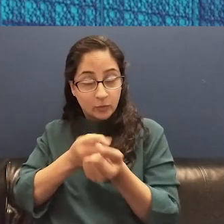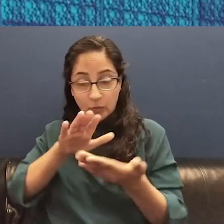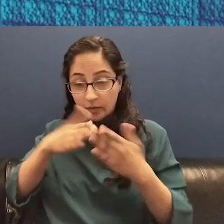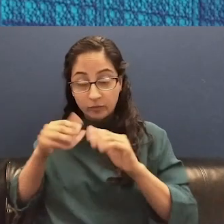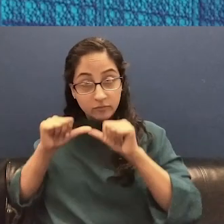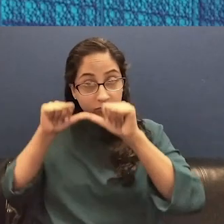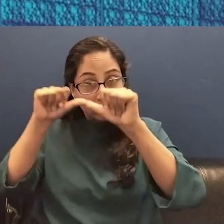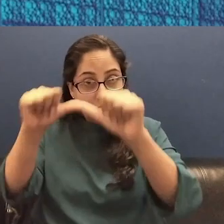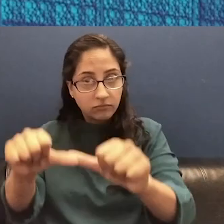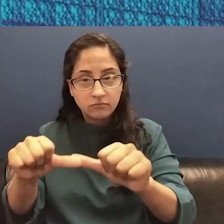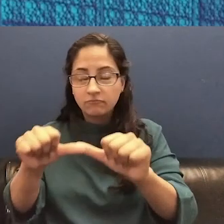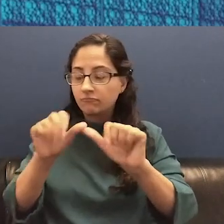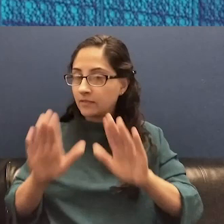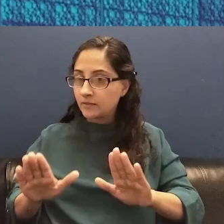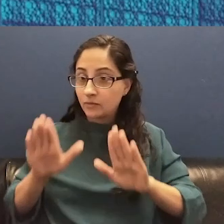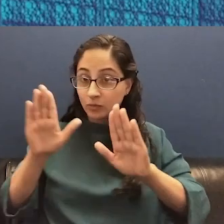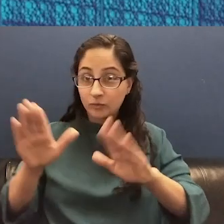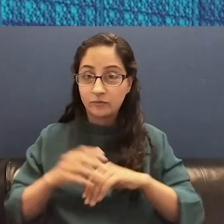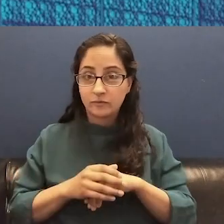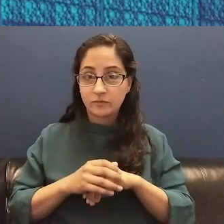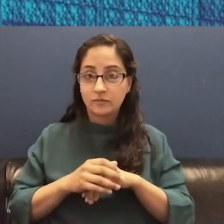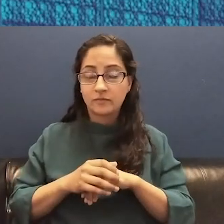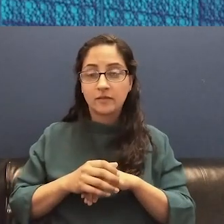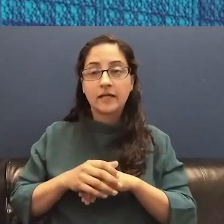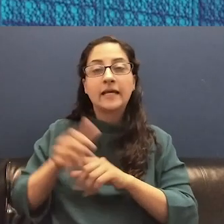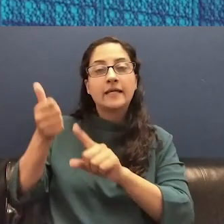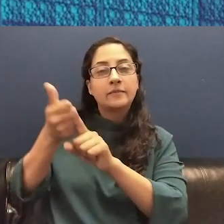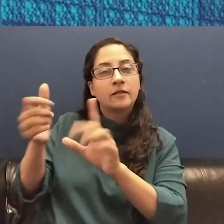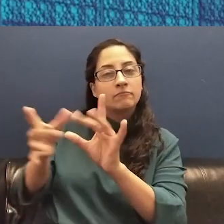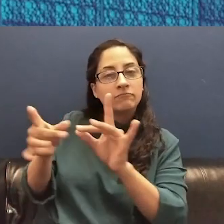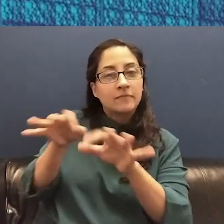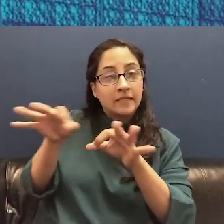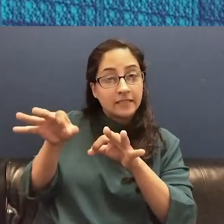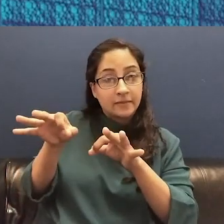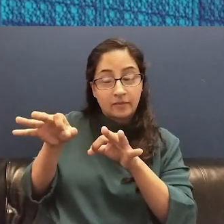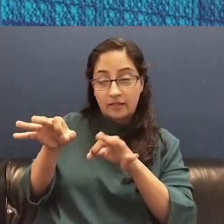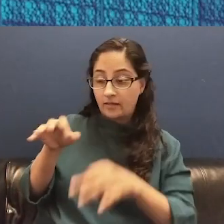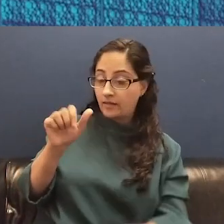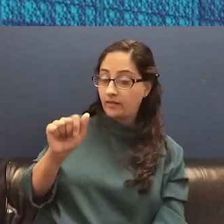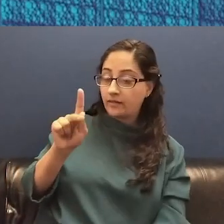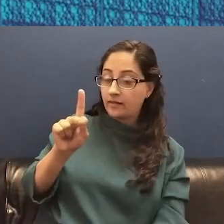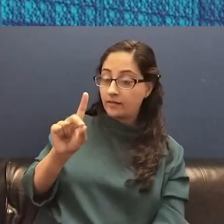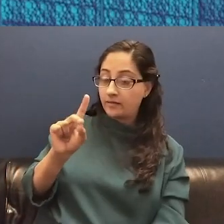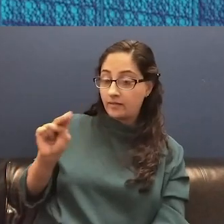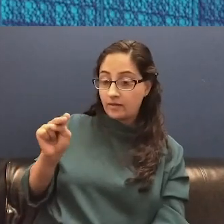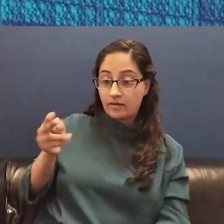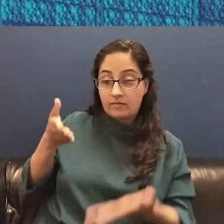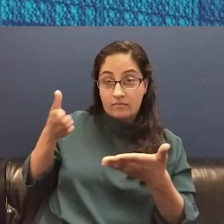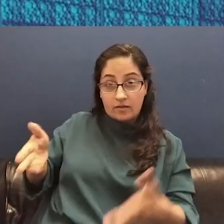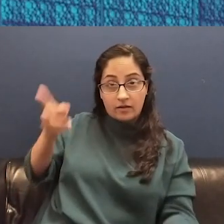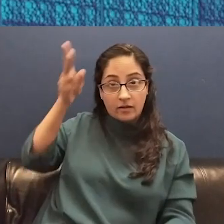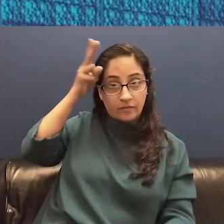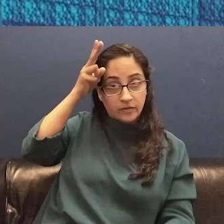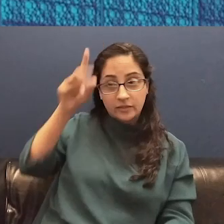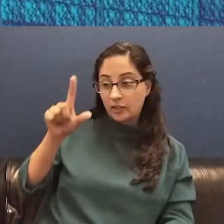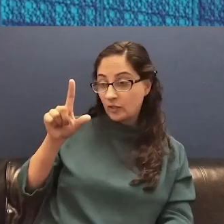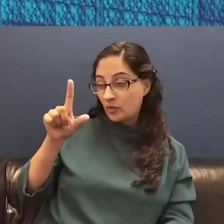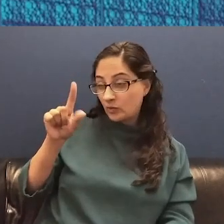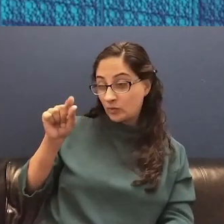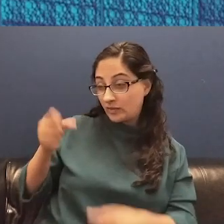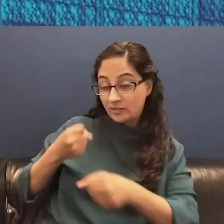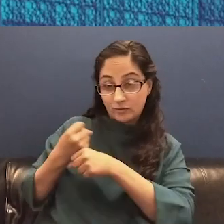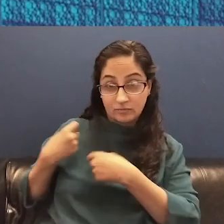people and the communities that we're serving. I mean, Dr. Najmuddin has talked about the 2 decades of work, and I tell you that